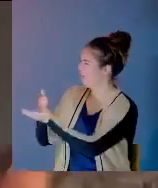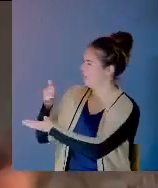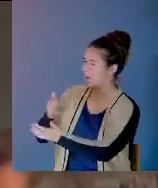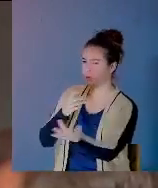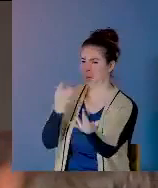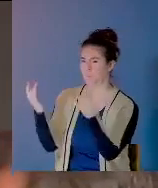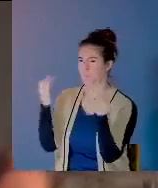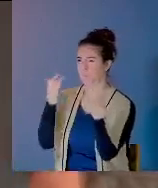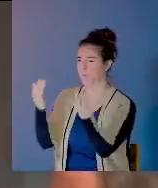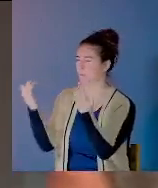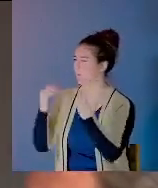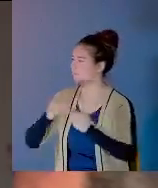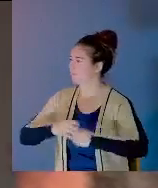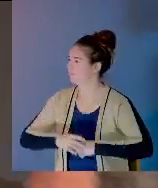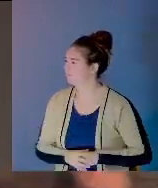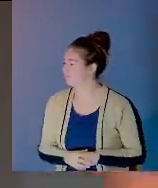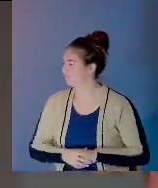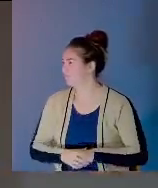Thank